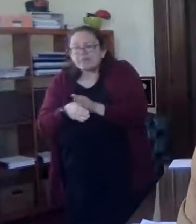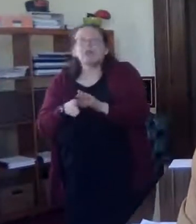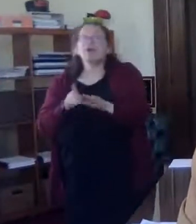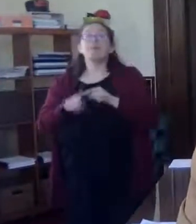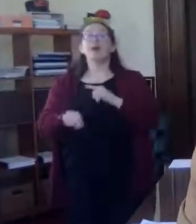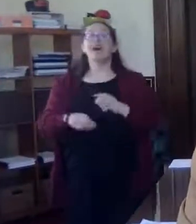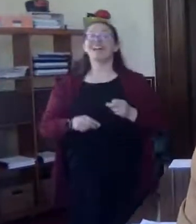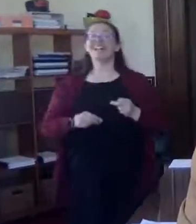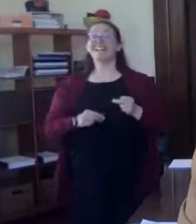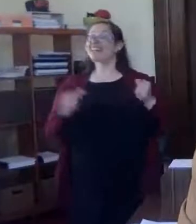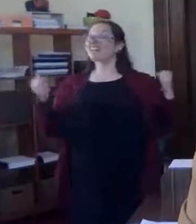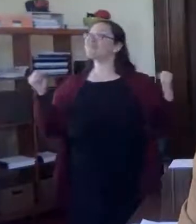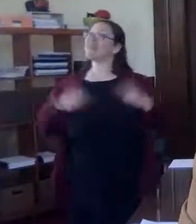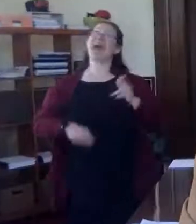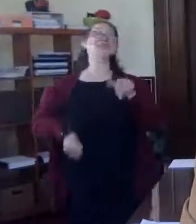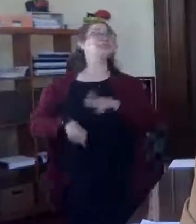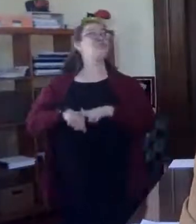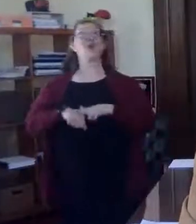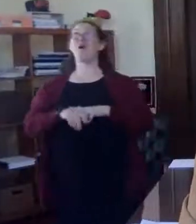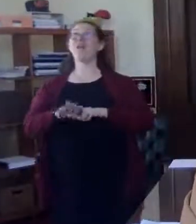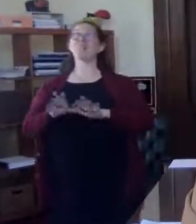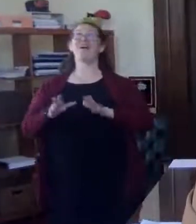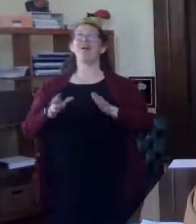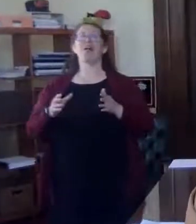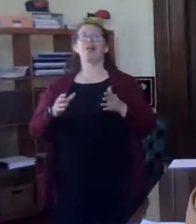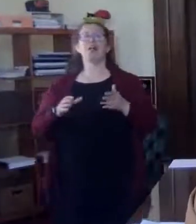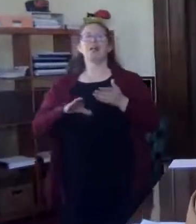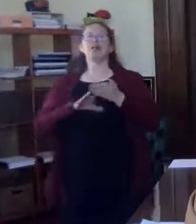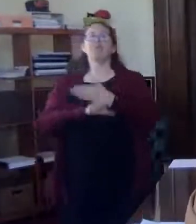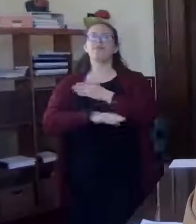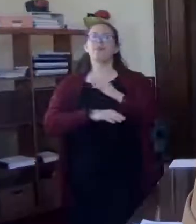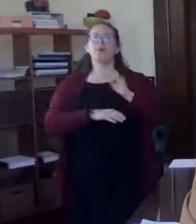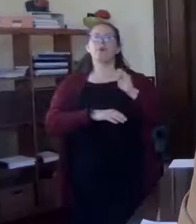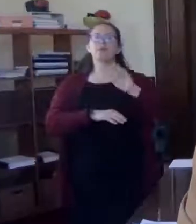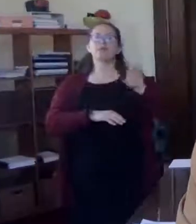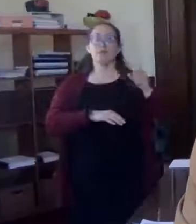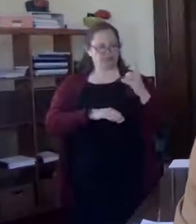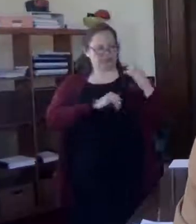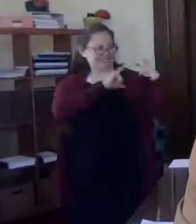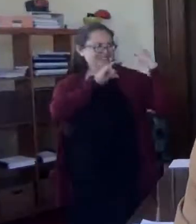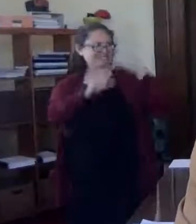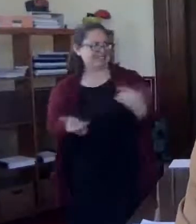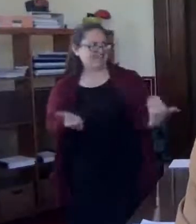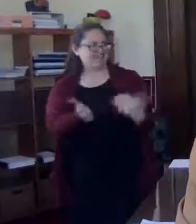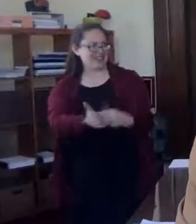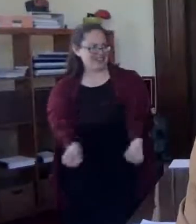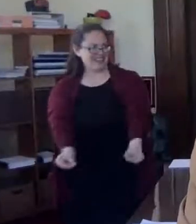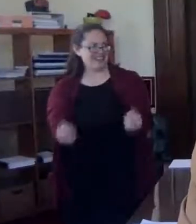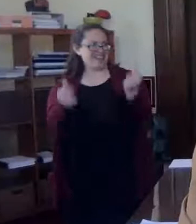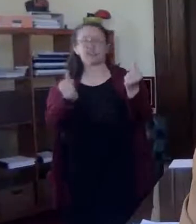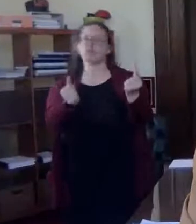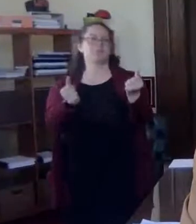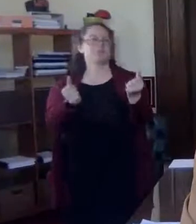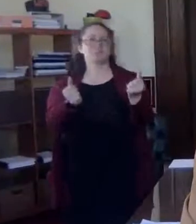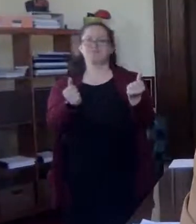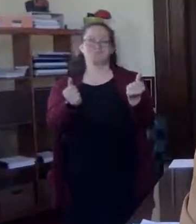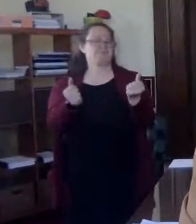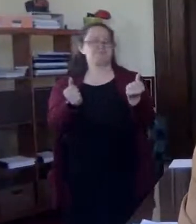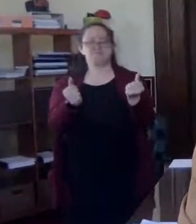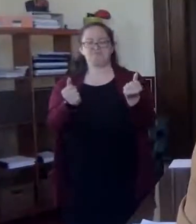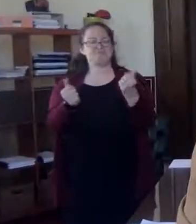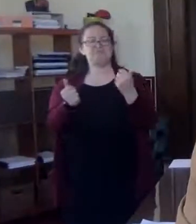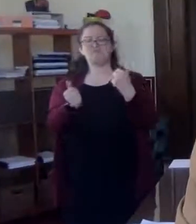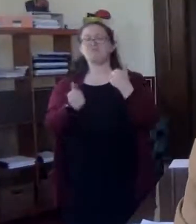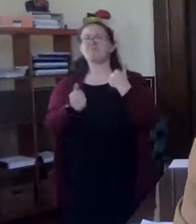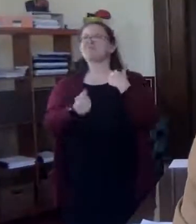going to go back to the way it was before March 16th when we had our first case here in the city of St. Louis. I imagine